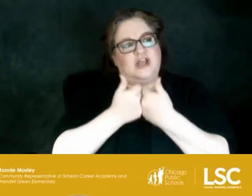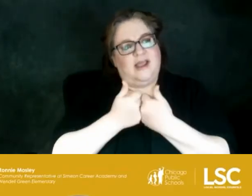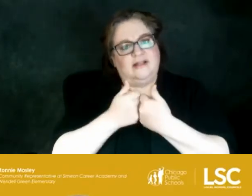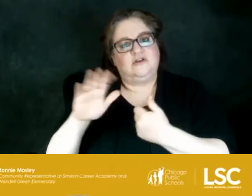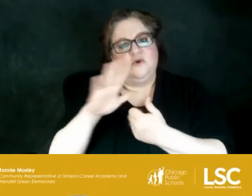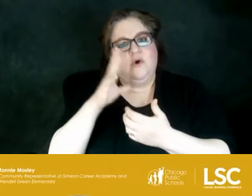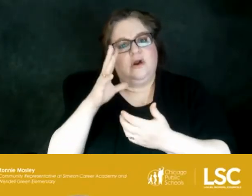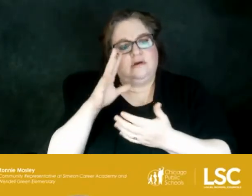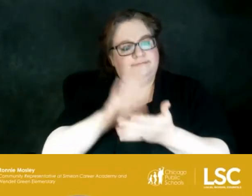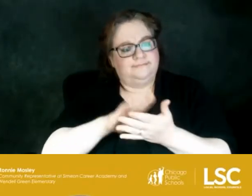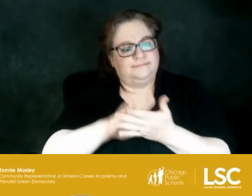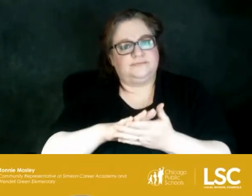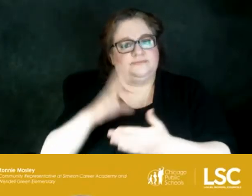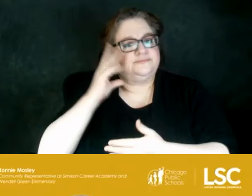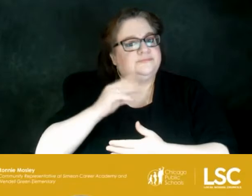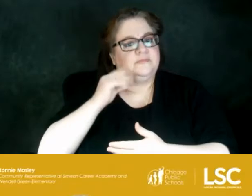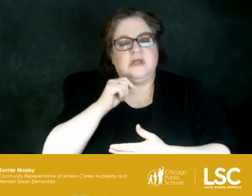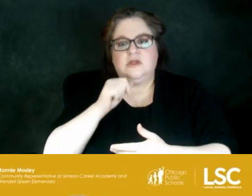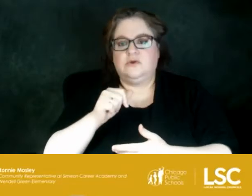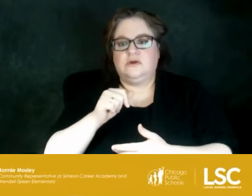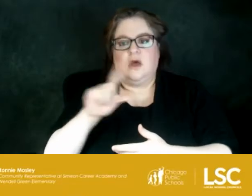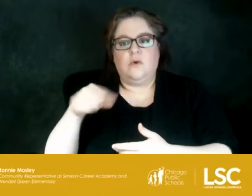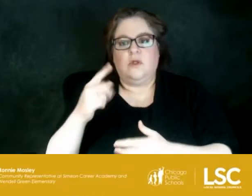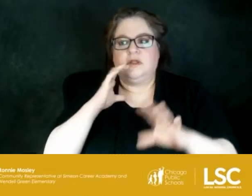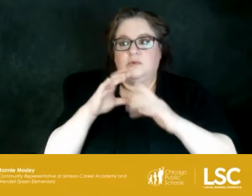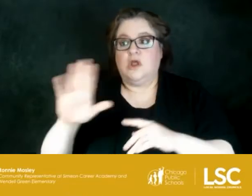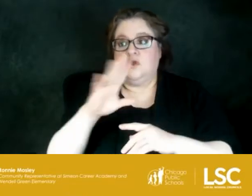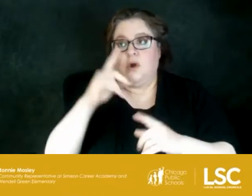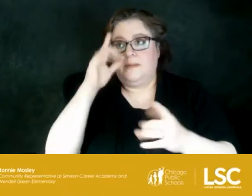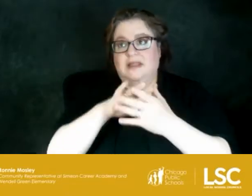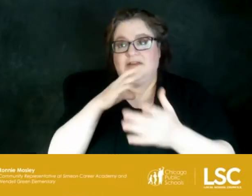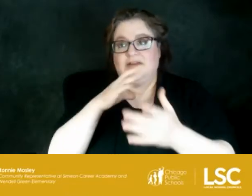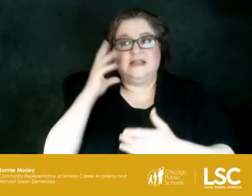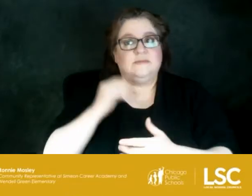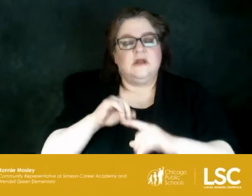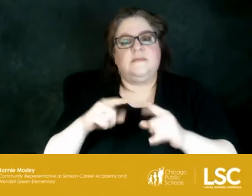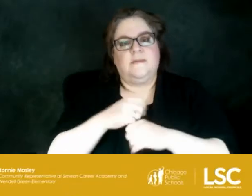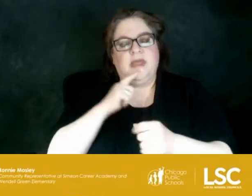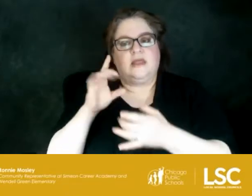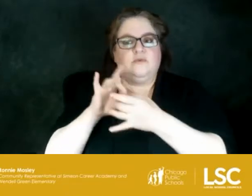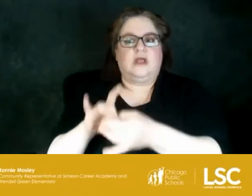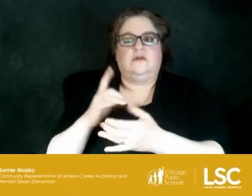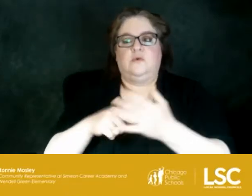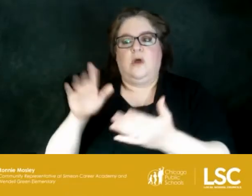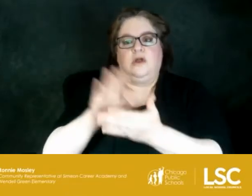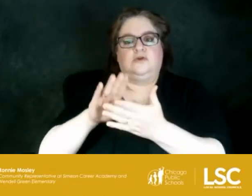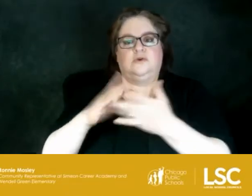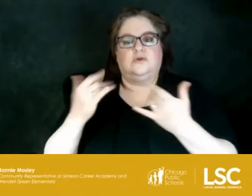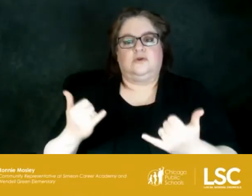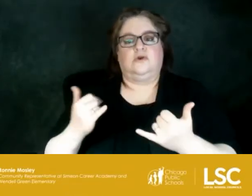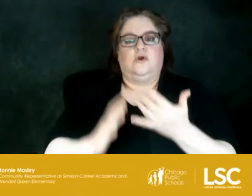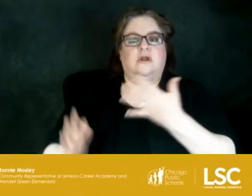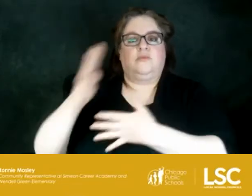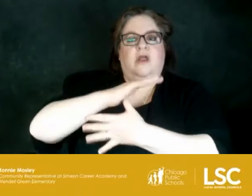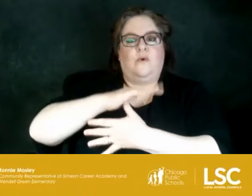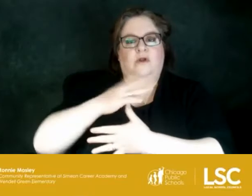that you can not only communicate what your beliefs and your experiences are, but also you're making it relevant to what your school's current priorities are as